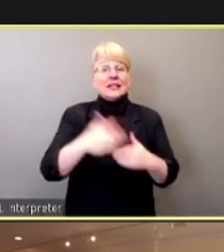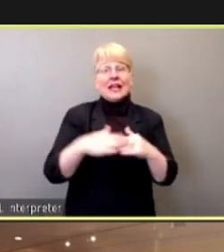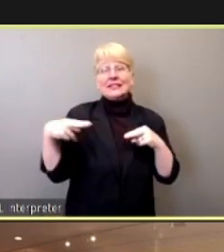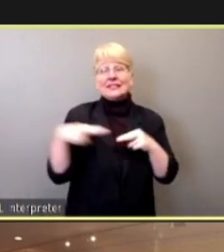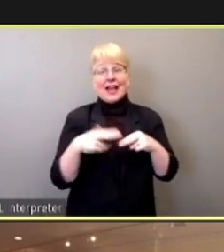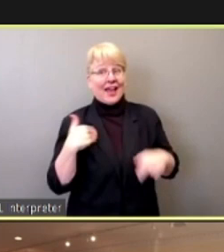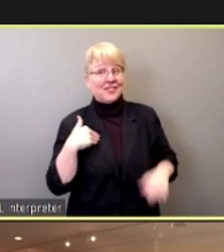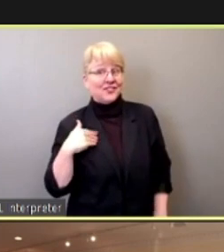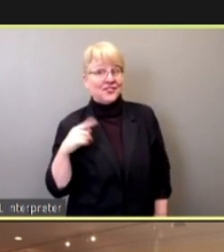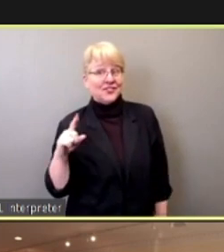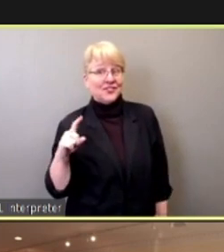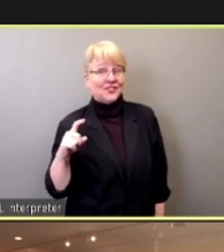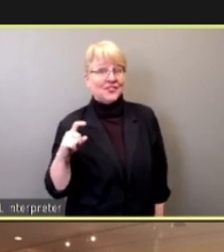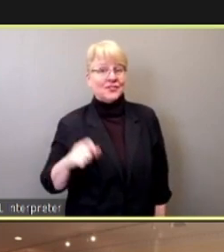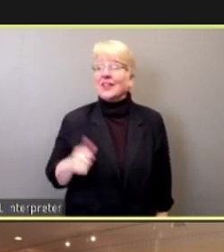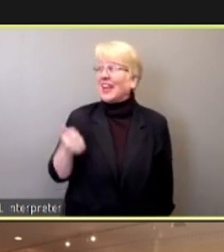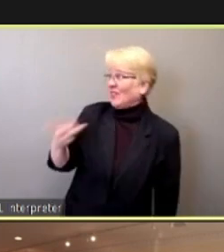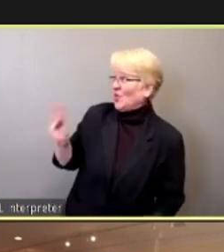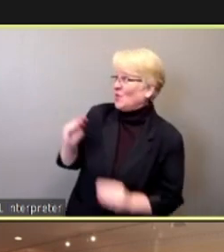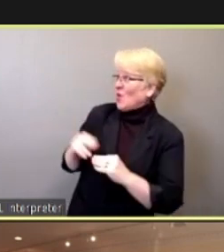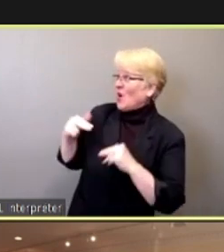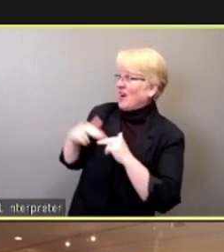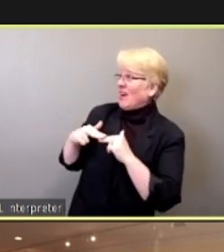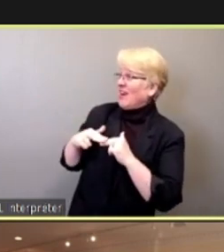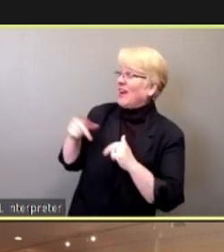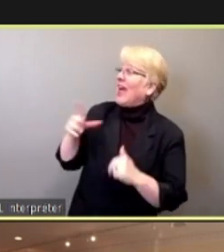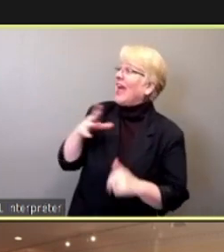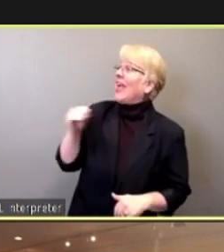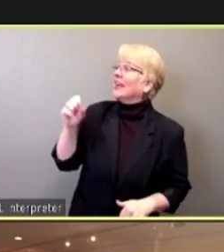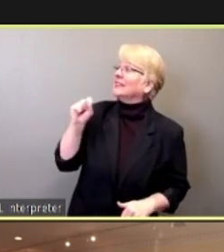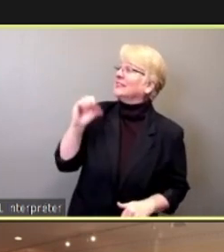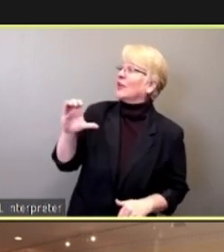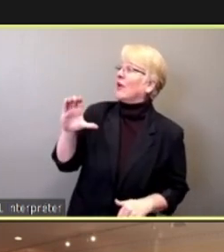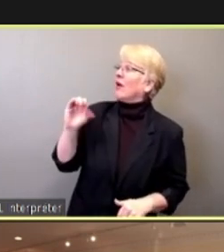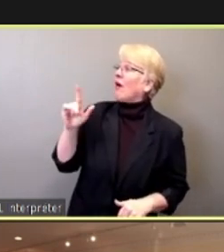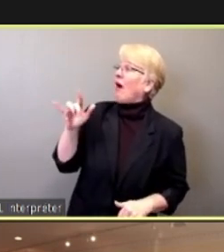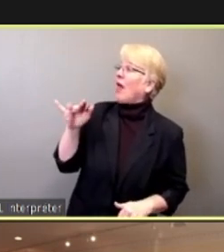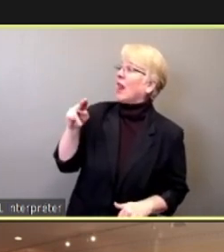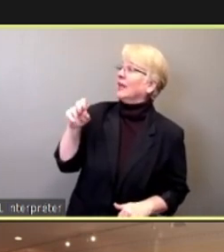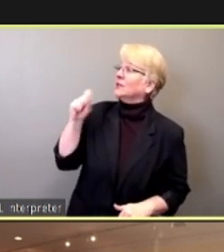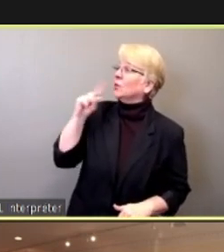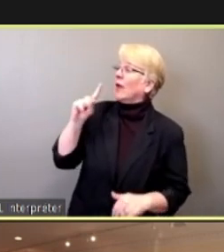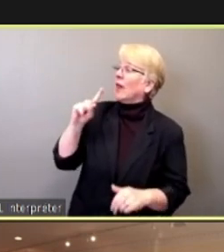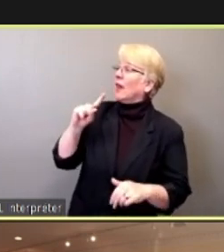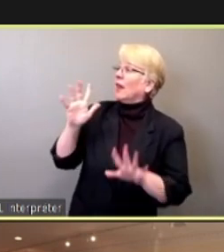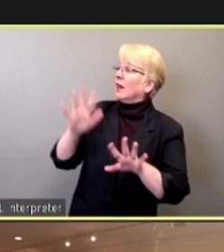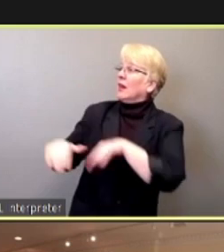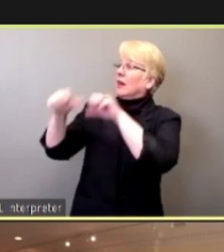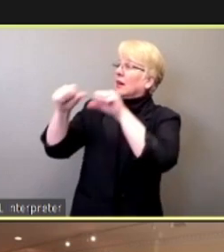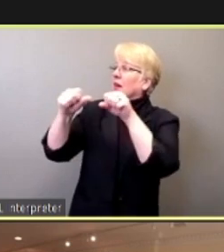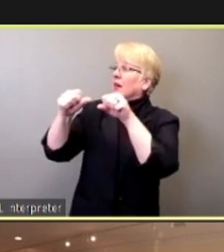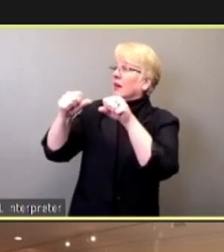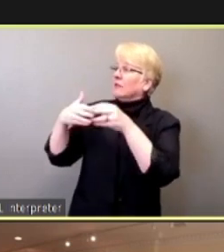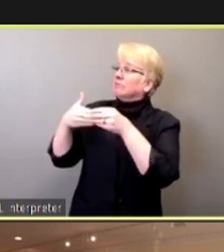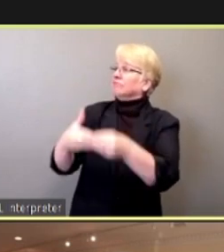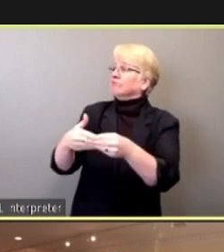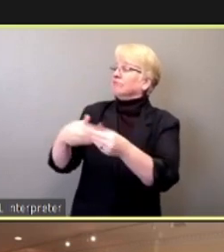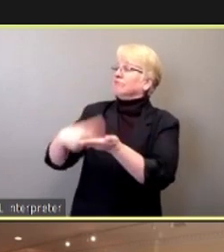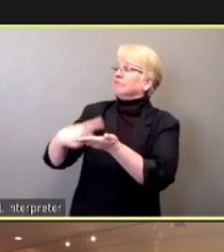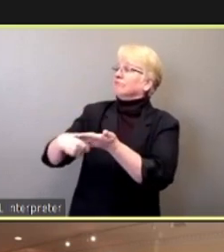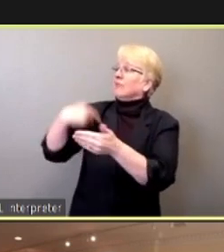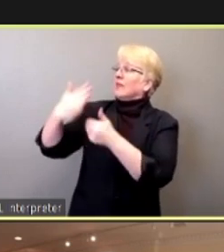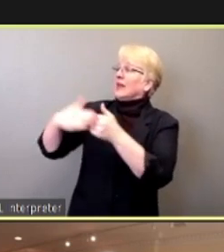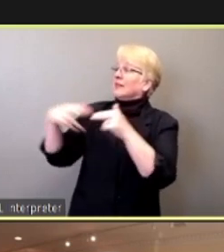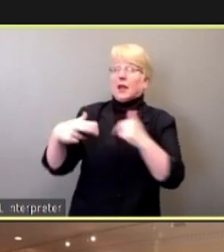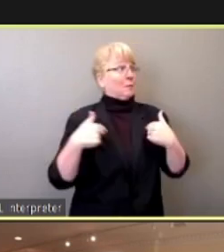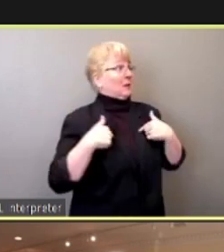We do have a couple more, Governor, and Secretary Collins is going to lead us off on the next few slides. Okay, then I'm